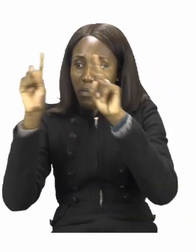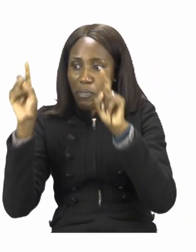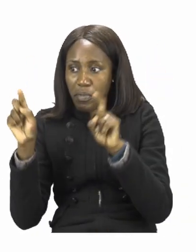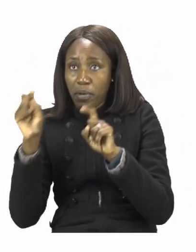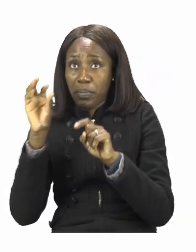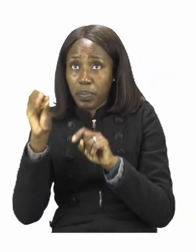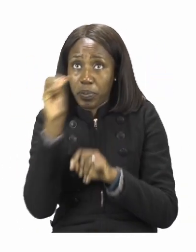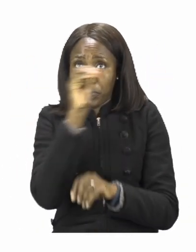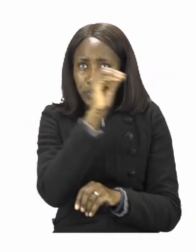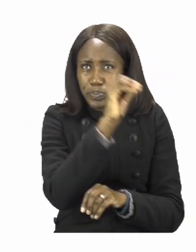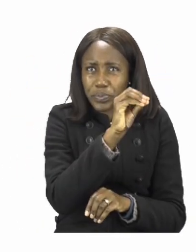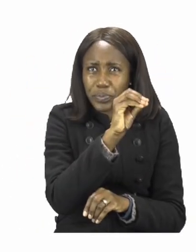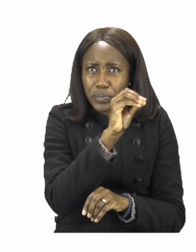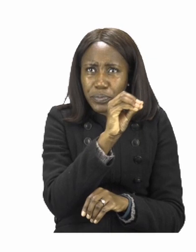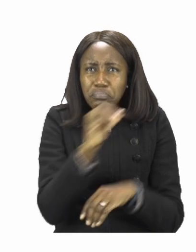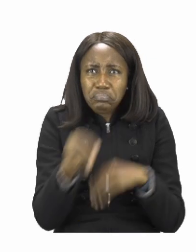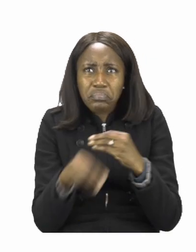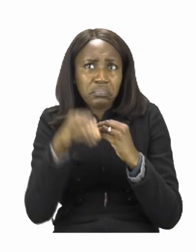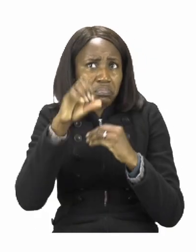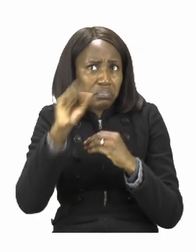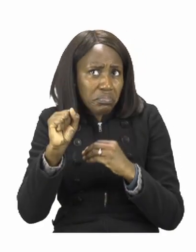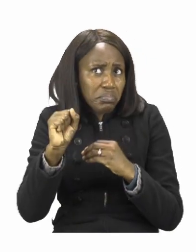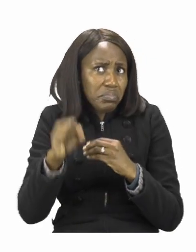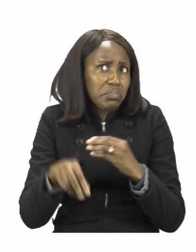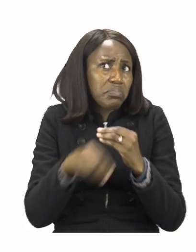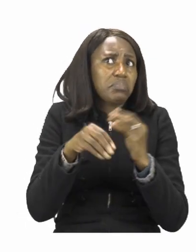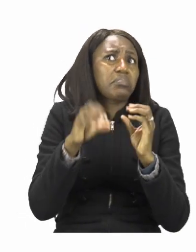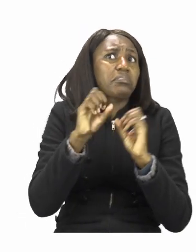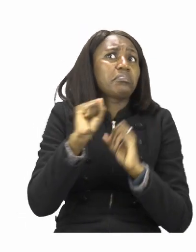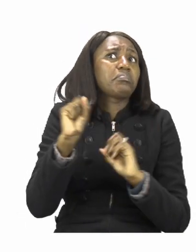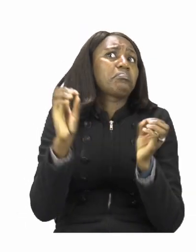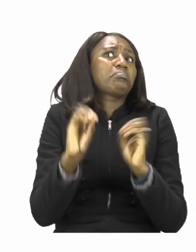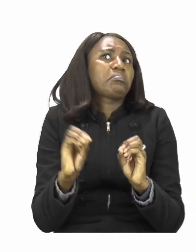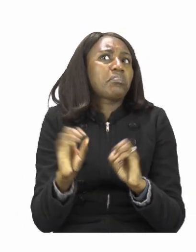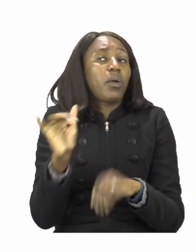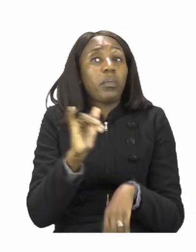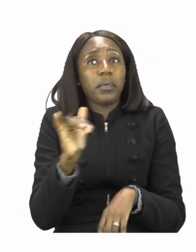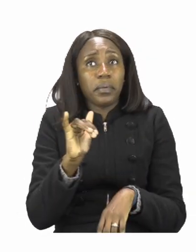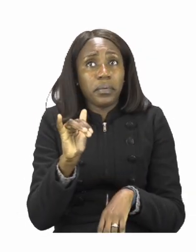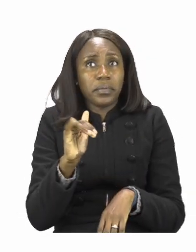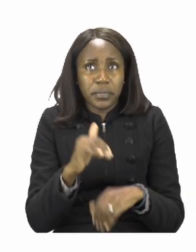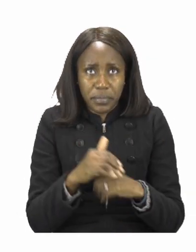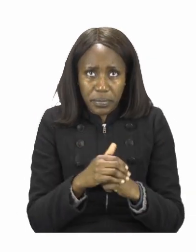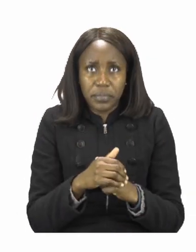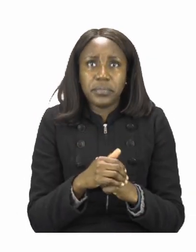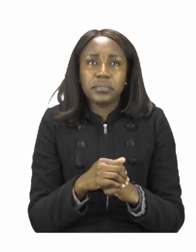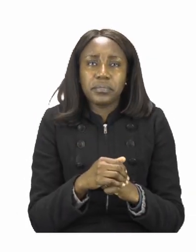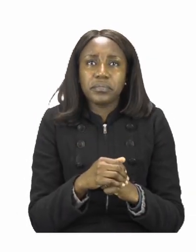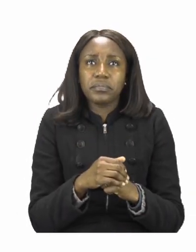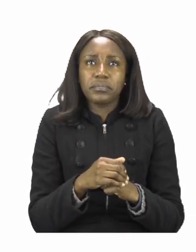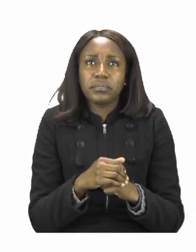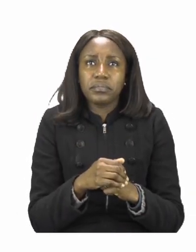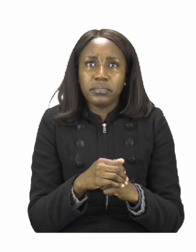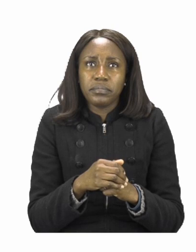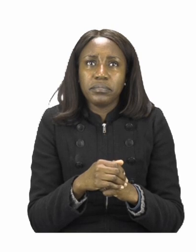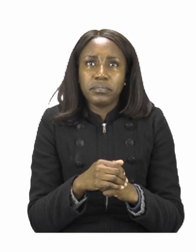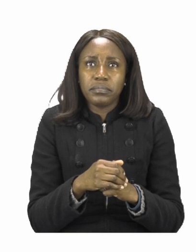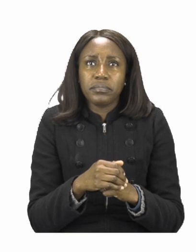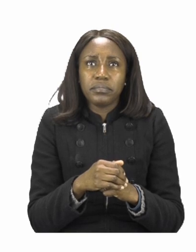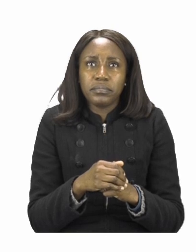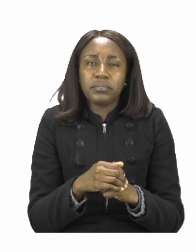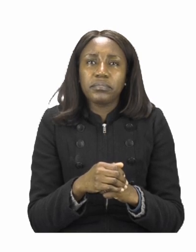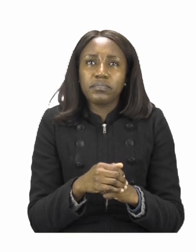He dash very hard for his examination. Now remember,